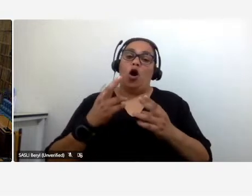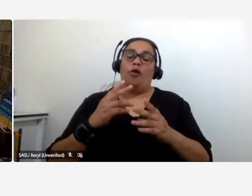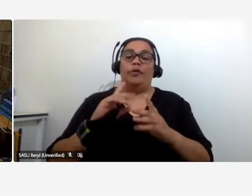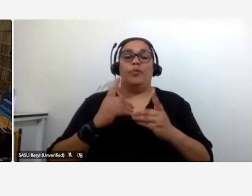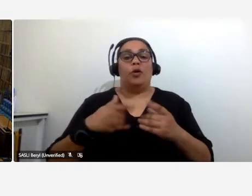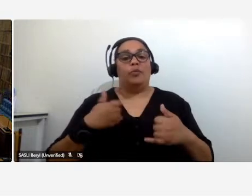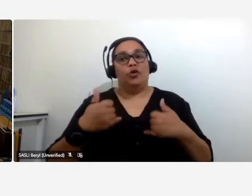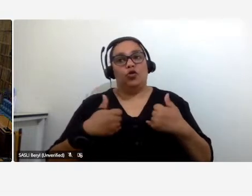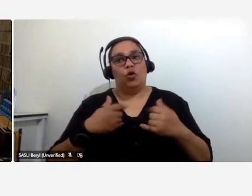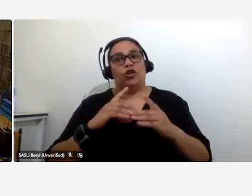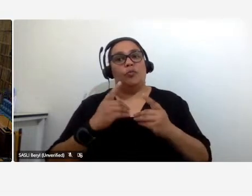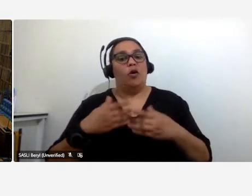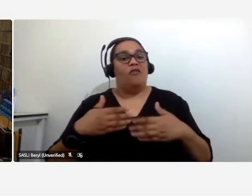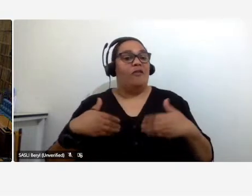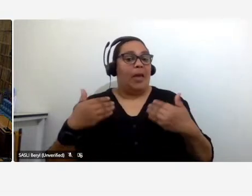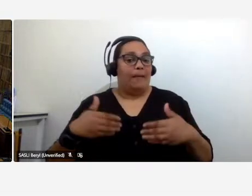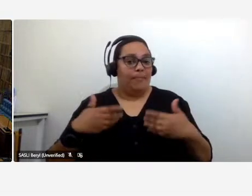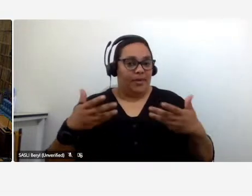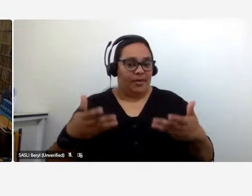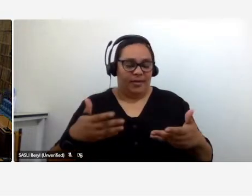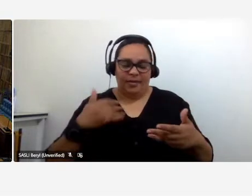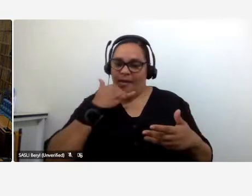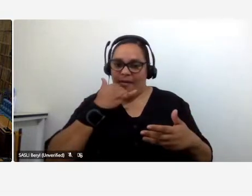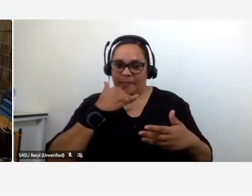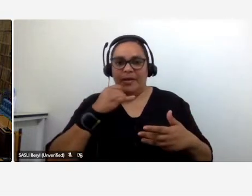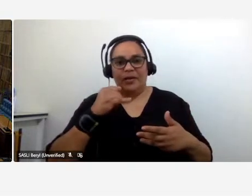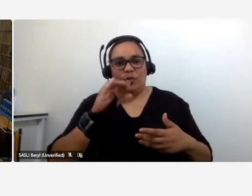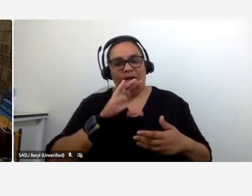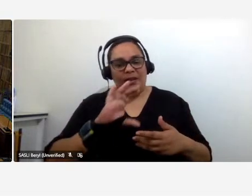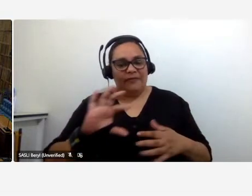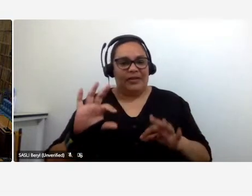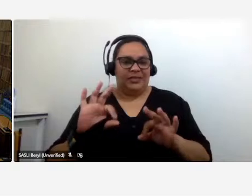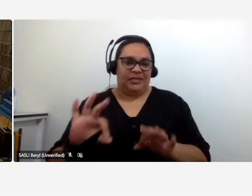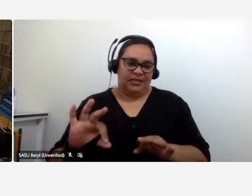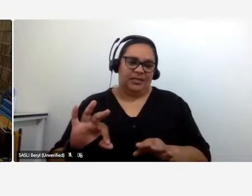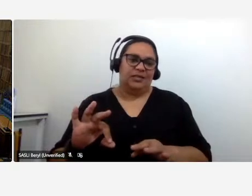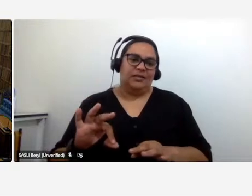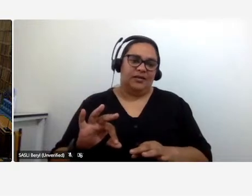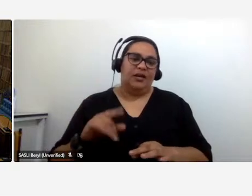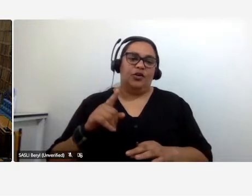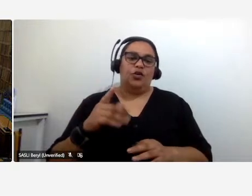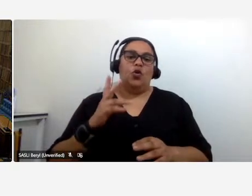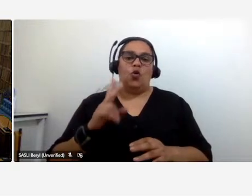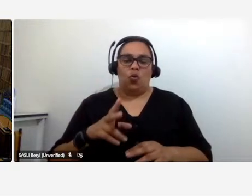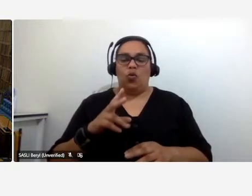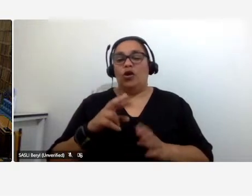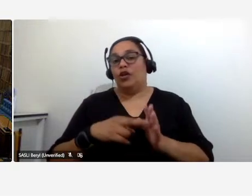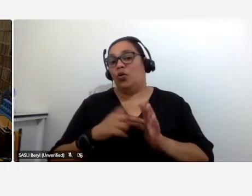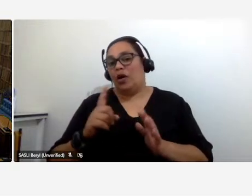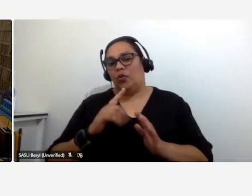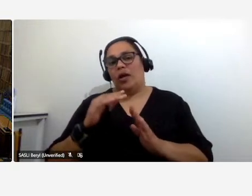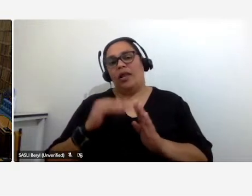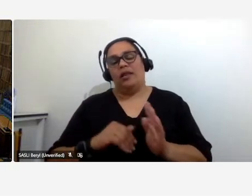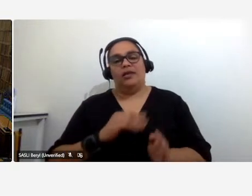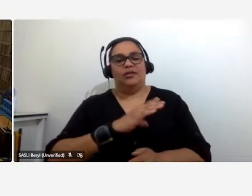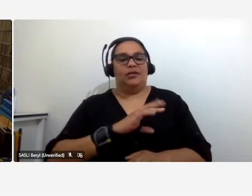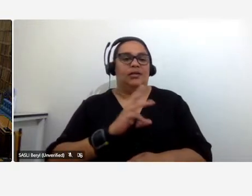Joy, Department of Happiness, invest in that and you will require less